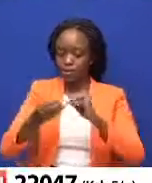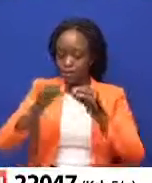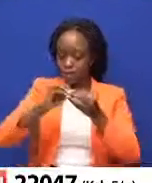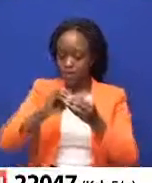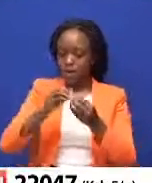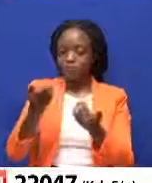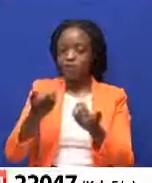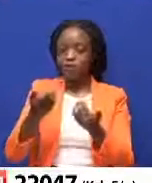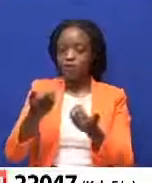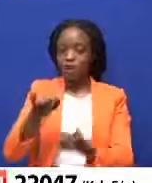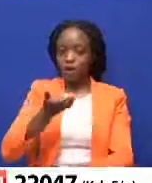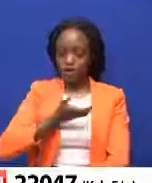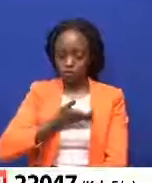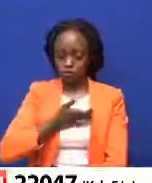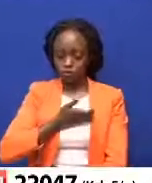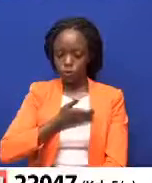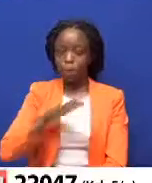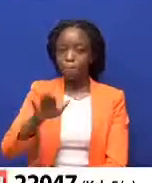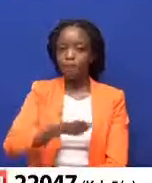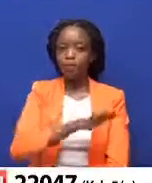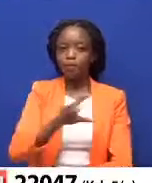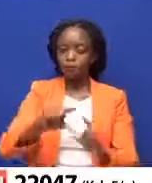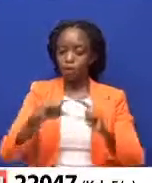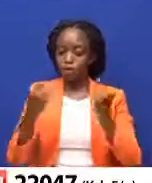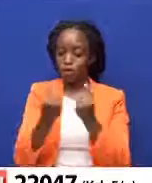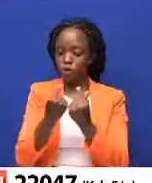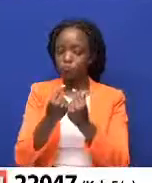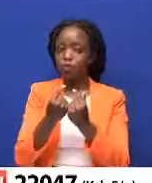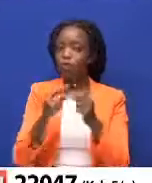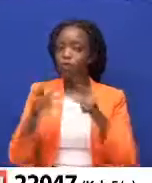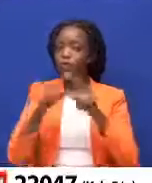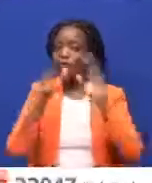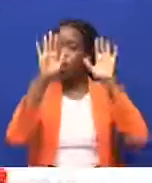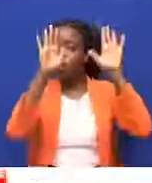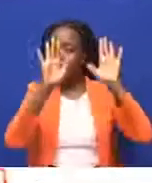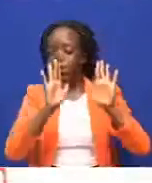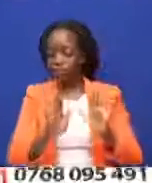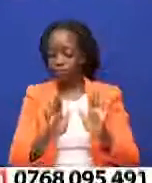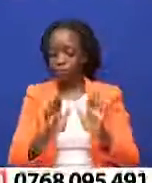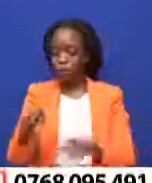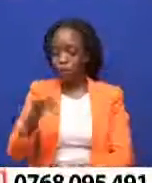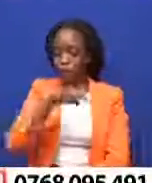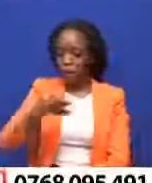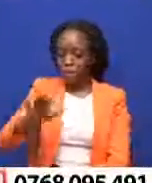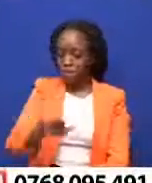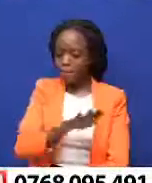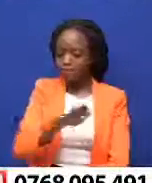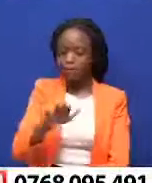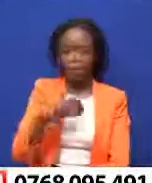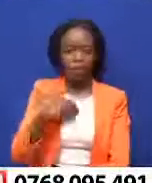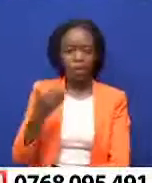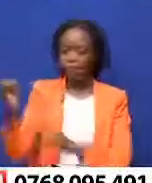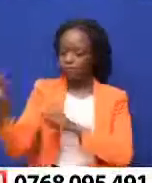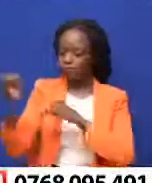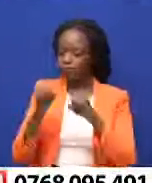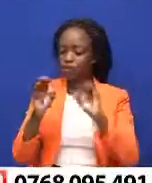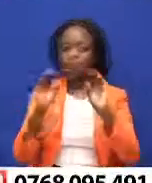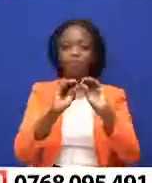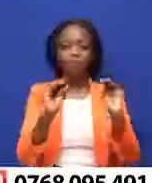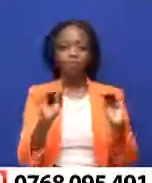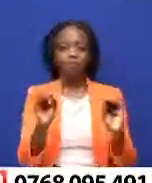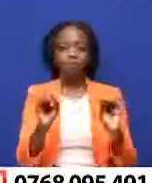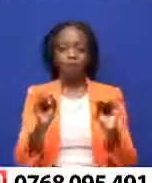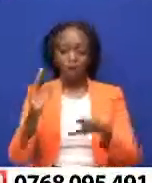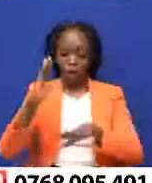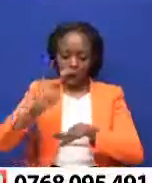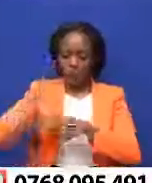the parliamentary group is one of the main organs. And we as parliamentarians, we were not invited. Mm-hmm. And that's why